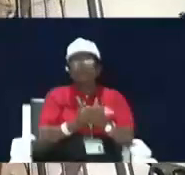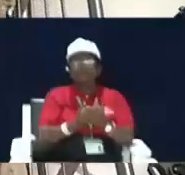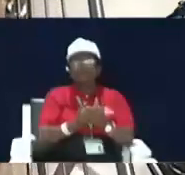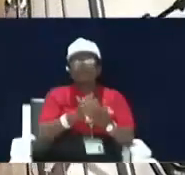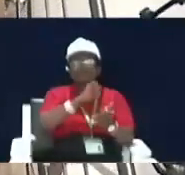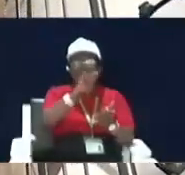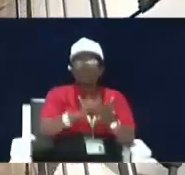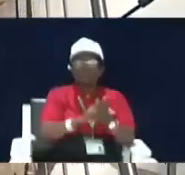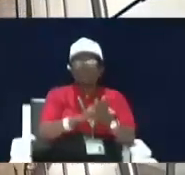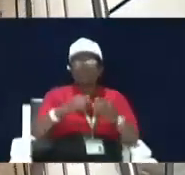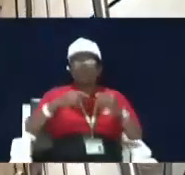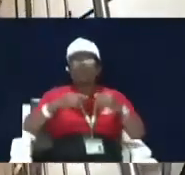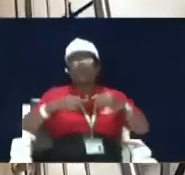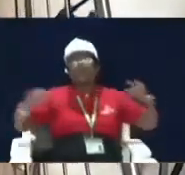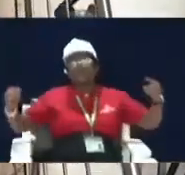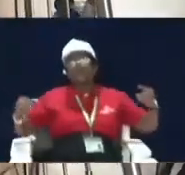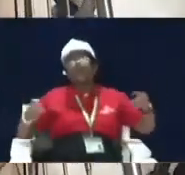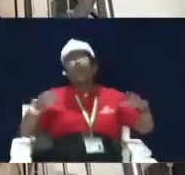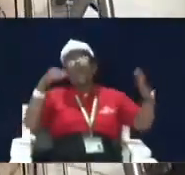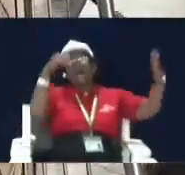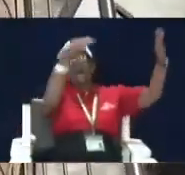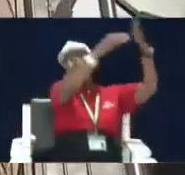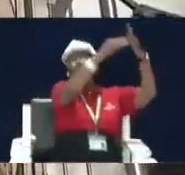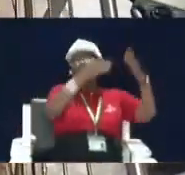those forces against you.